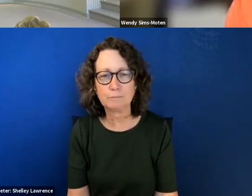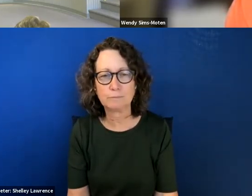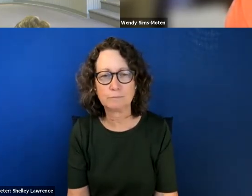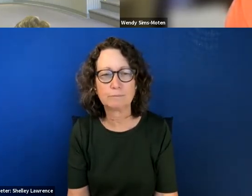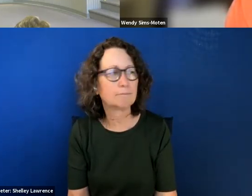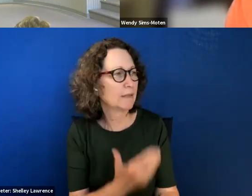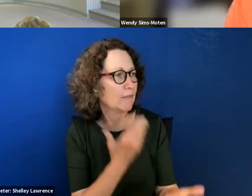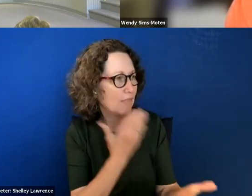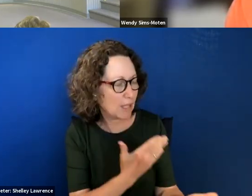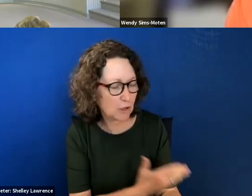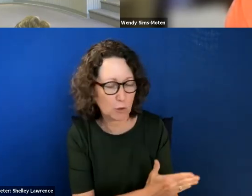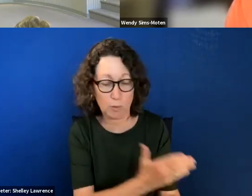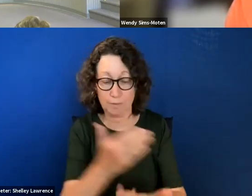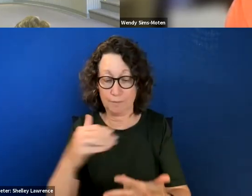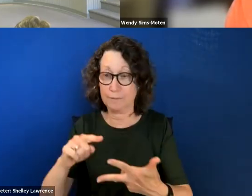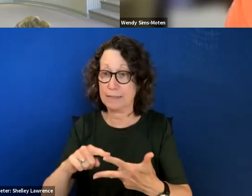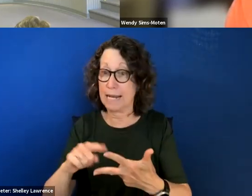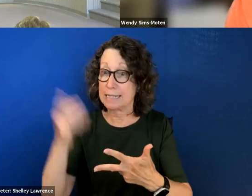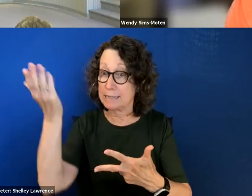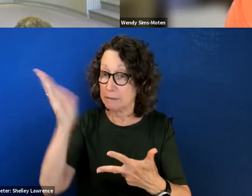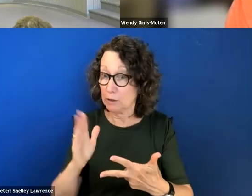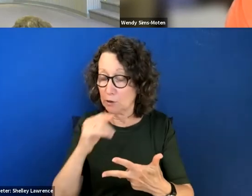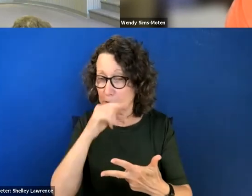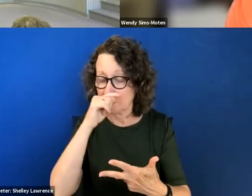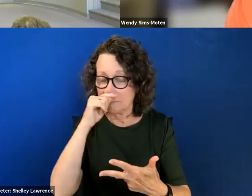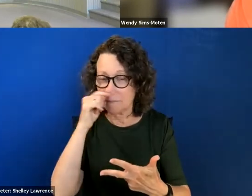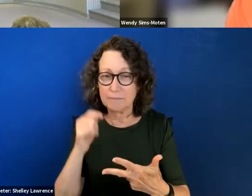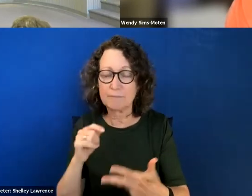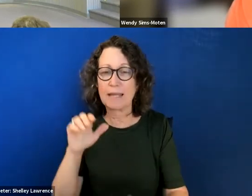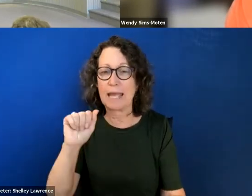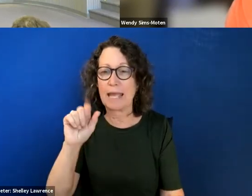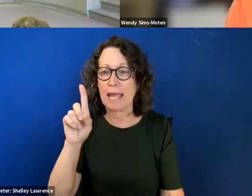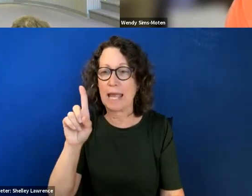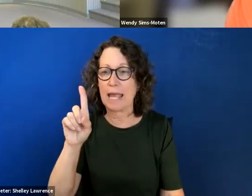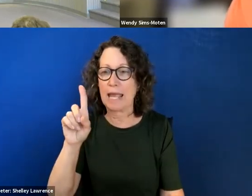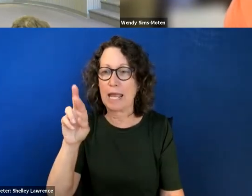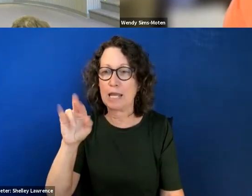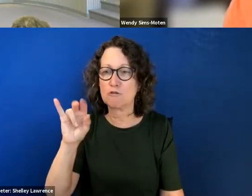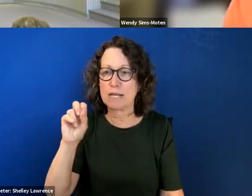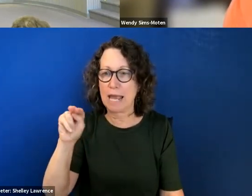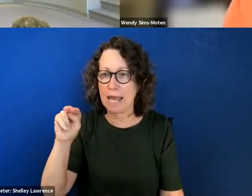Thank you. Our next speaker is Adrienne Rutland.